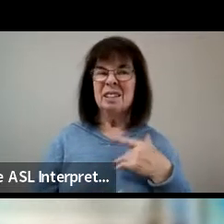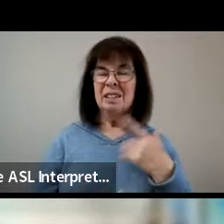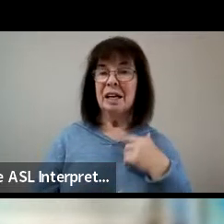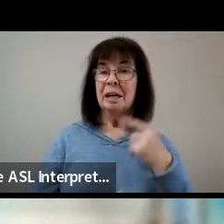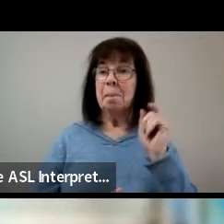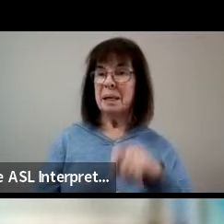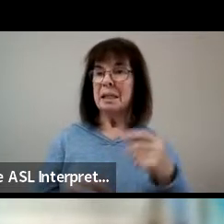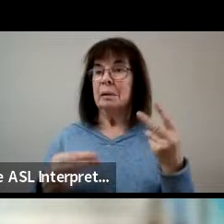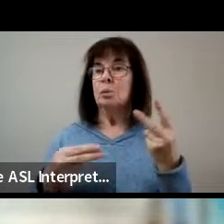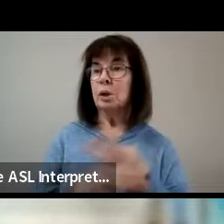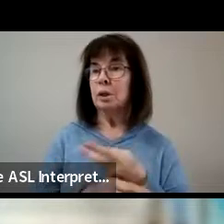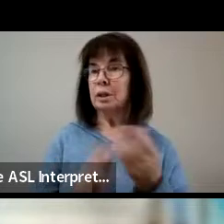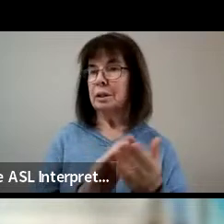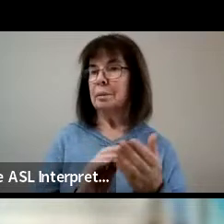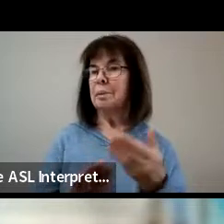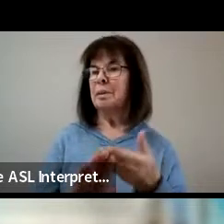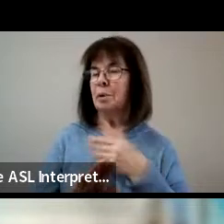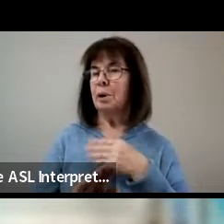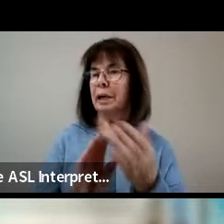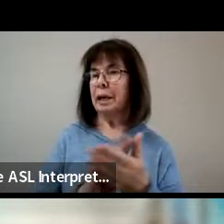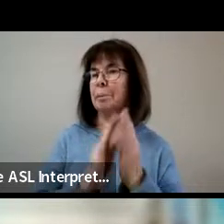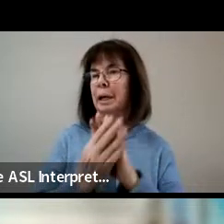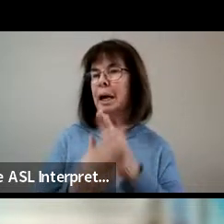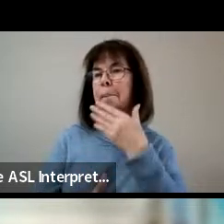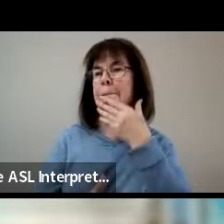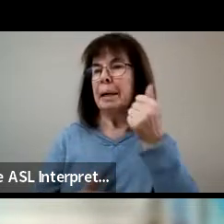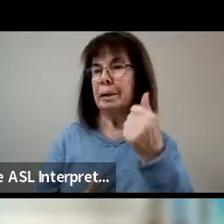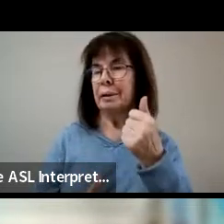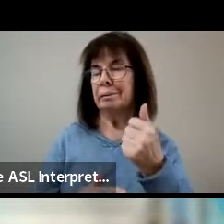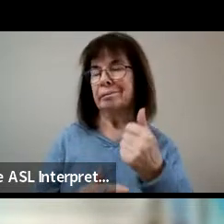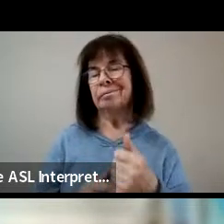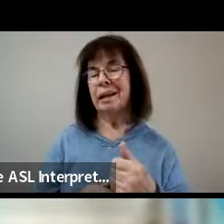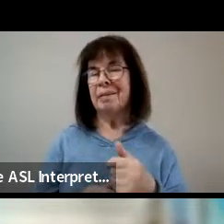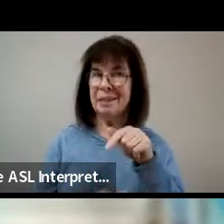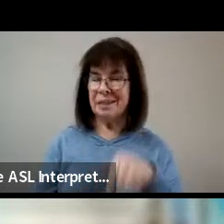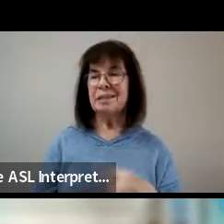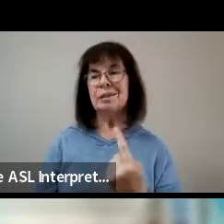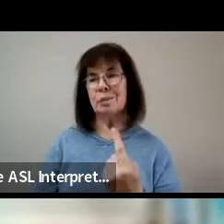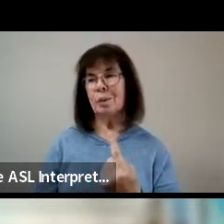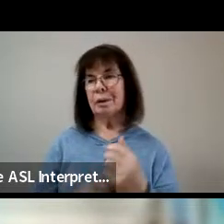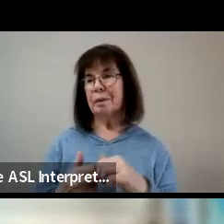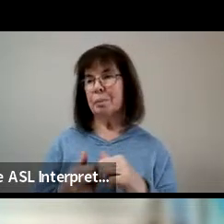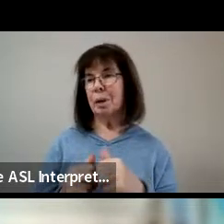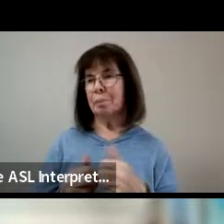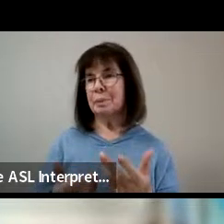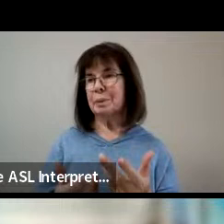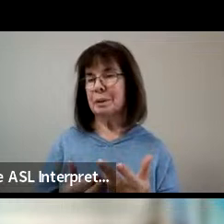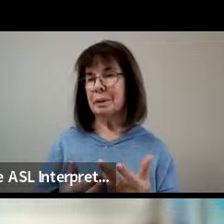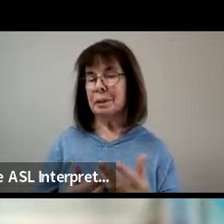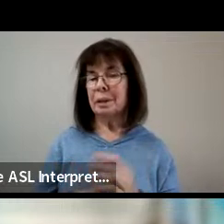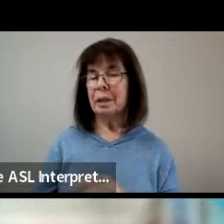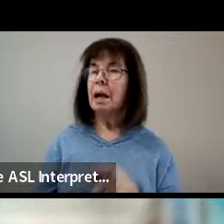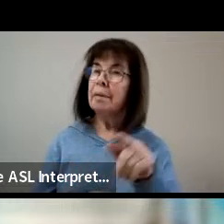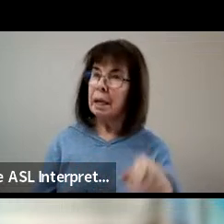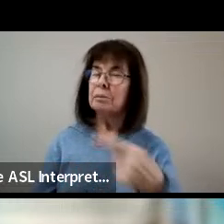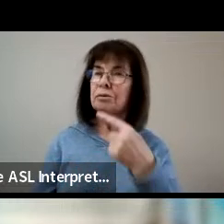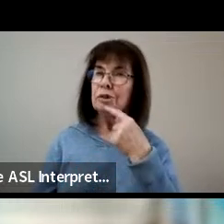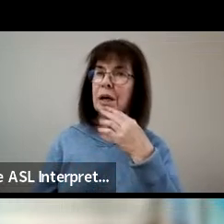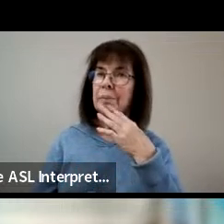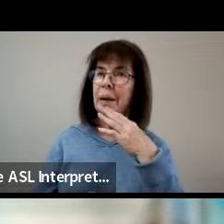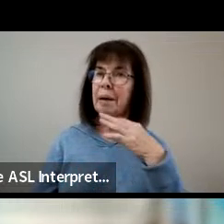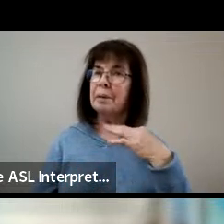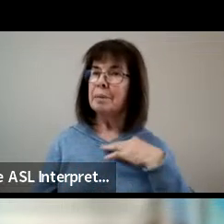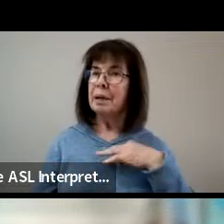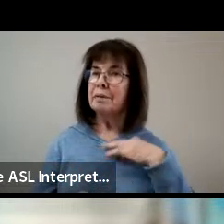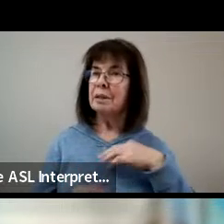better on a number of fronts. And this is one of them. And then you alluded to the benefits, which